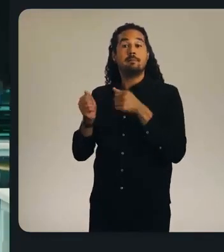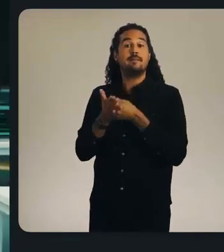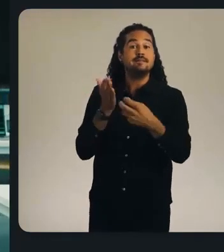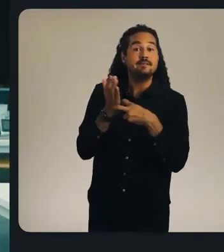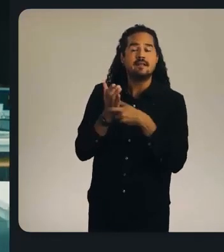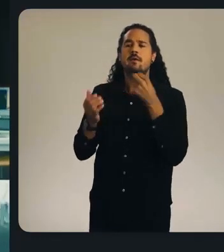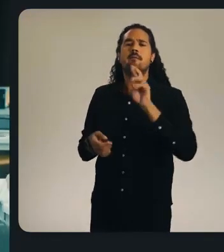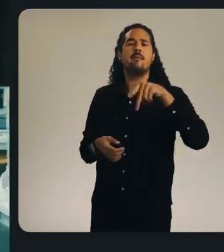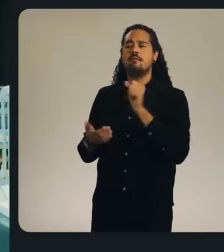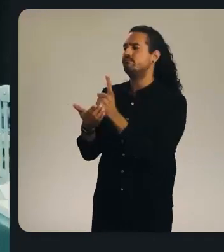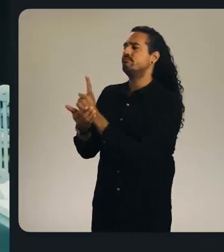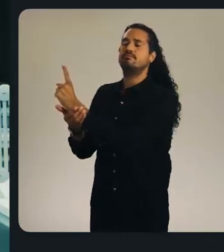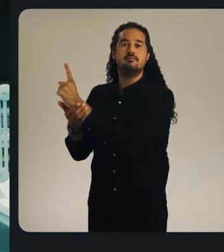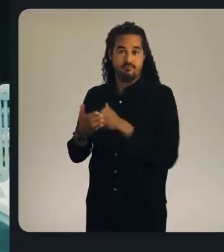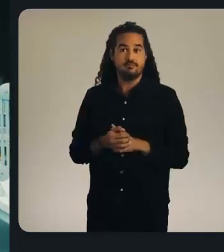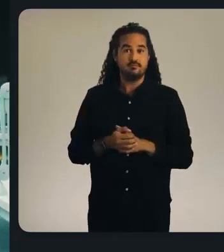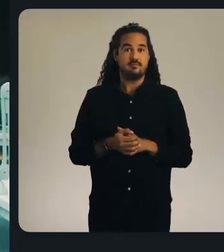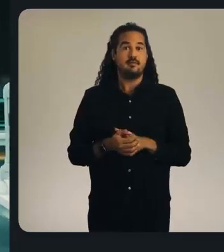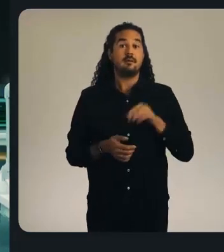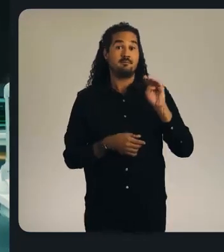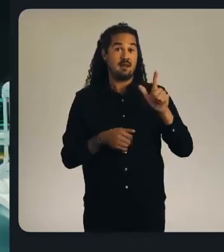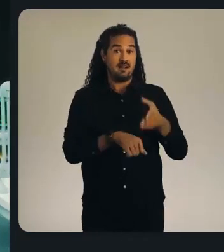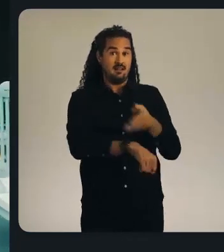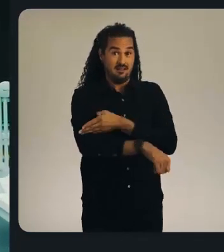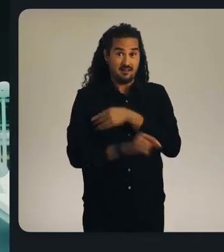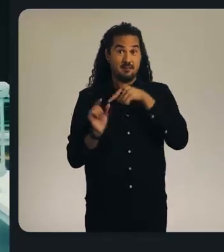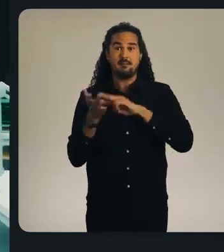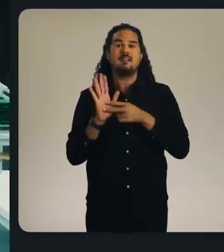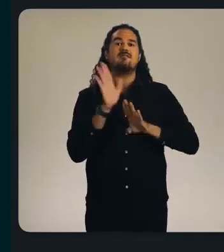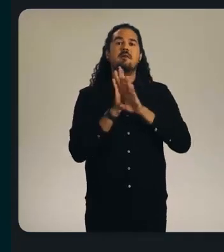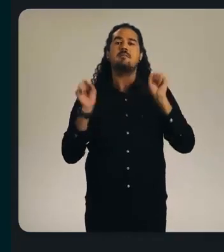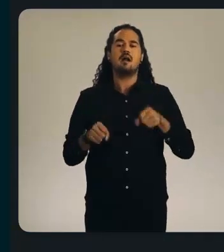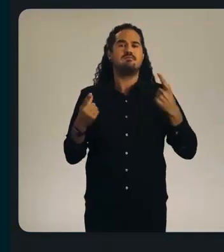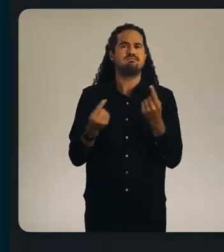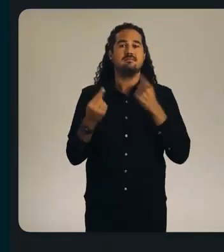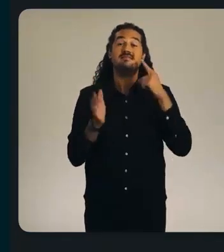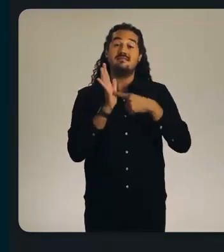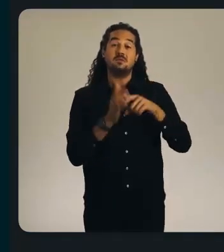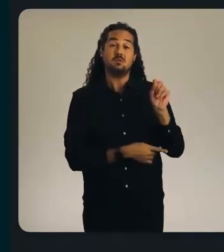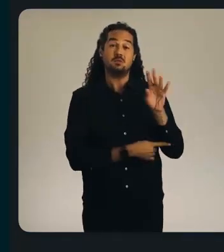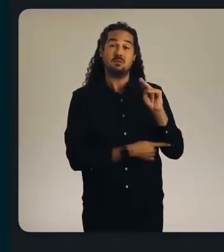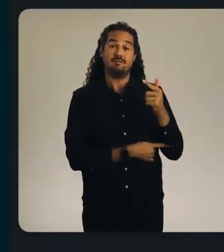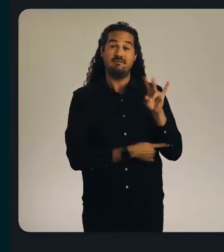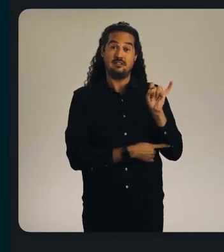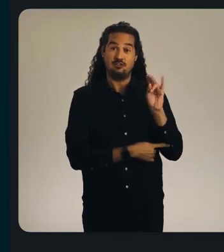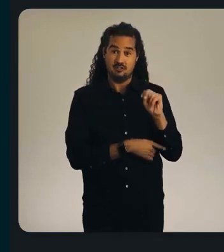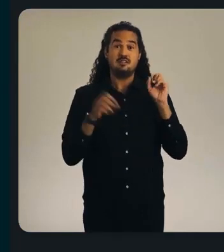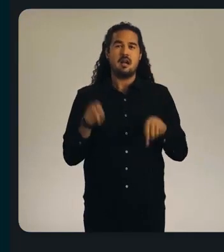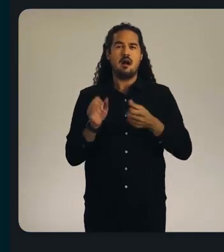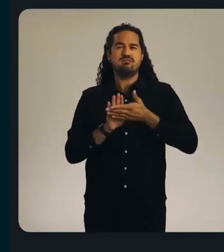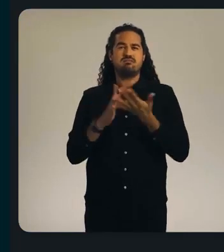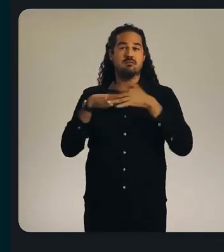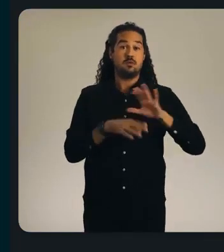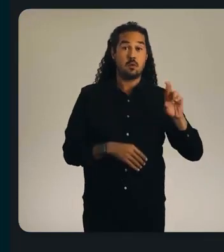or getting directions. The ML advancements across our entire chip will empower developers to do even more in their apps, like Swing Vision, which can smoothly run powerful core ML and